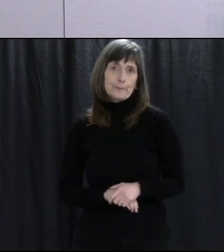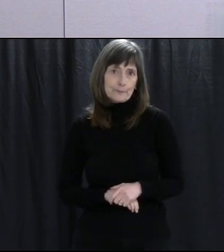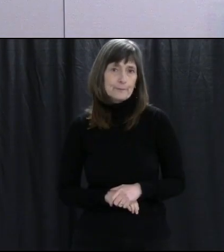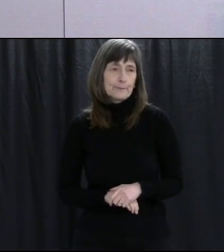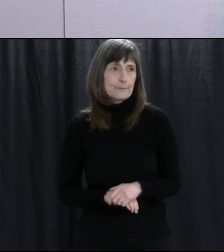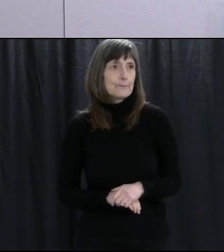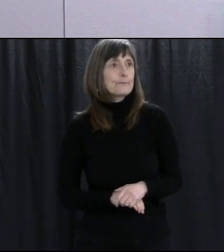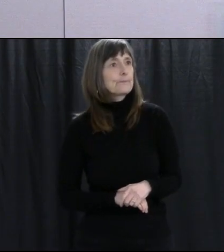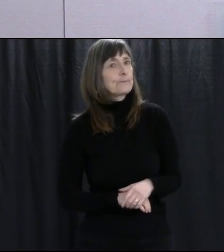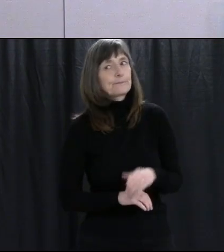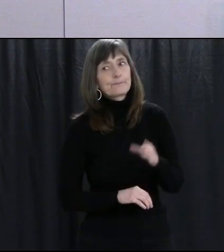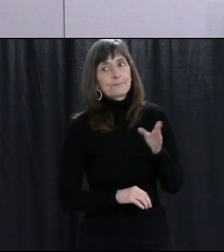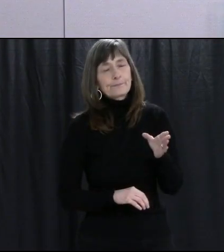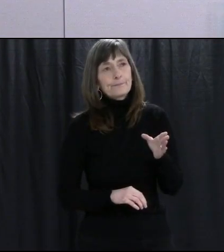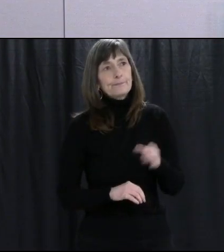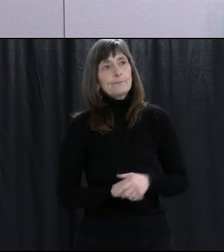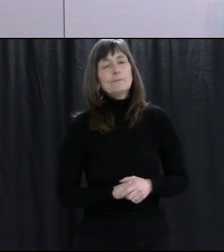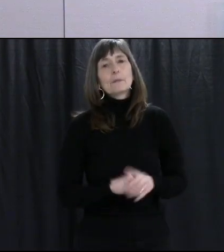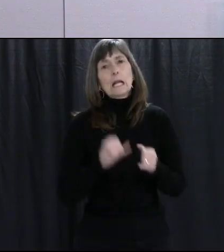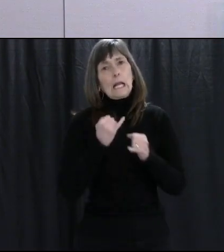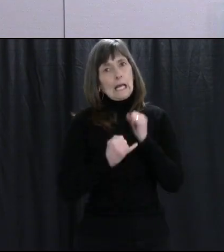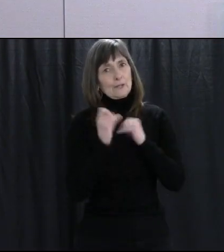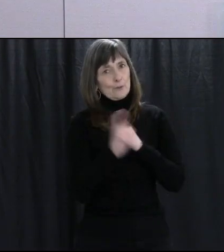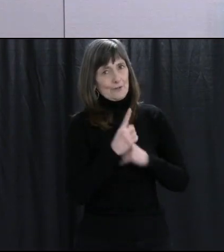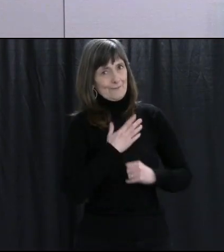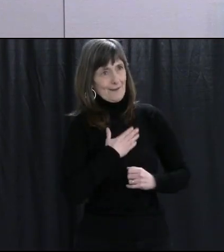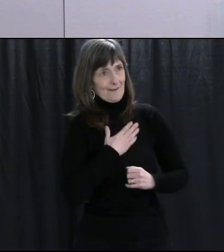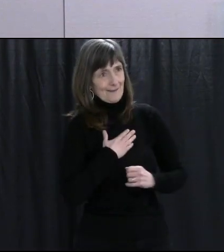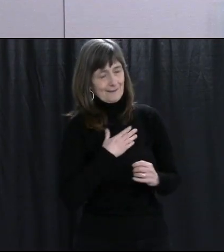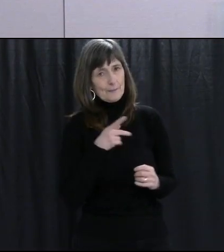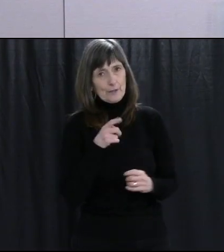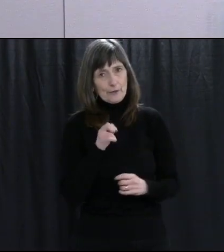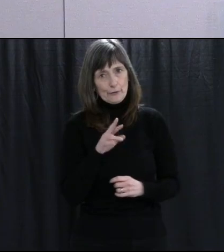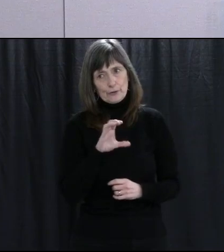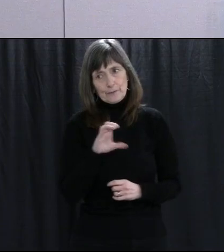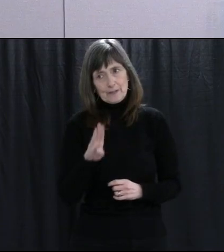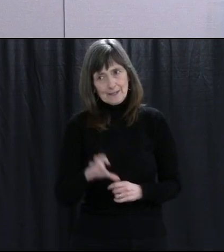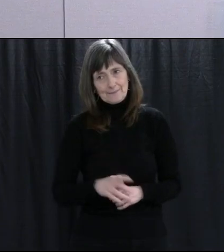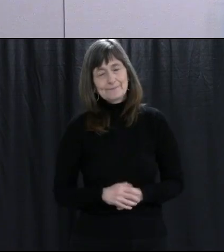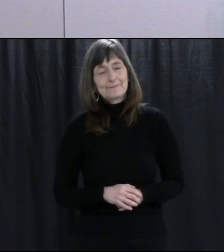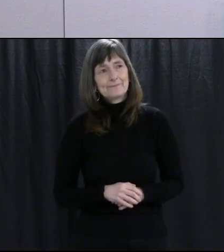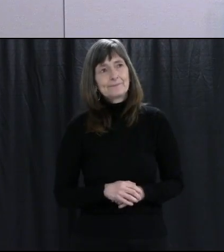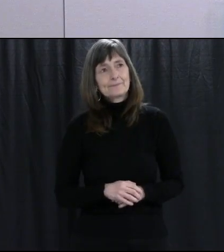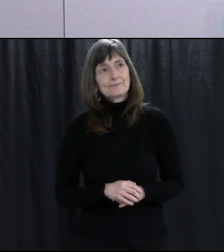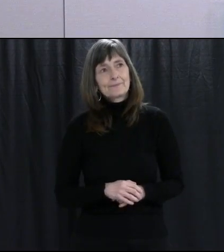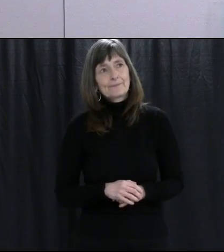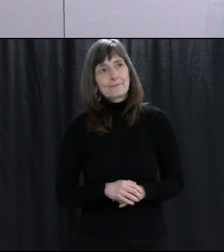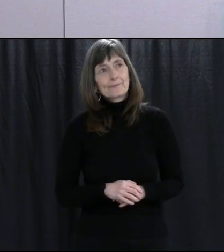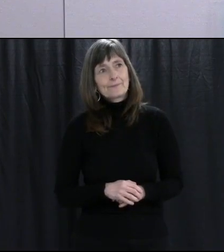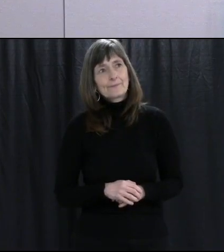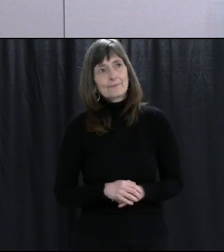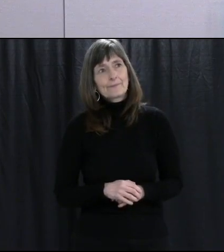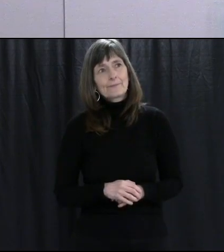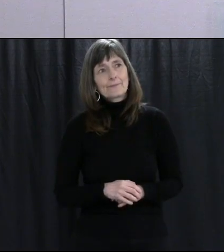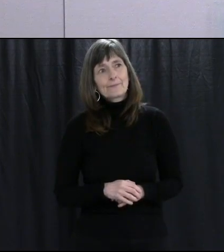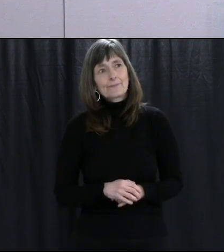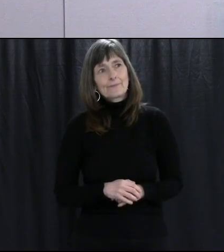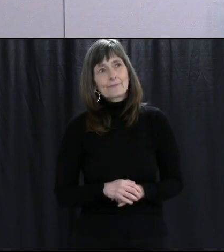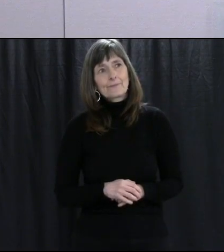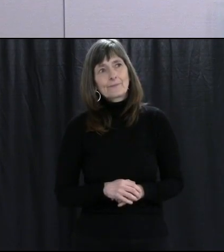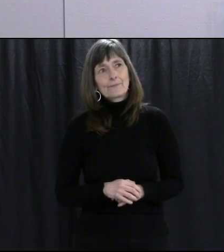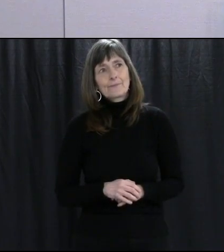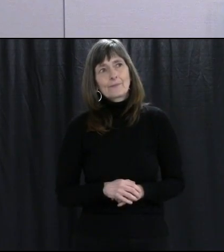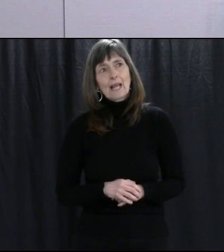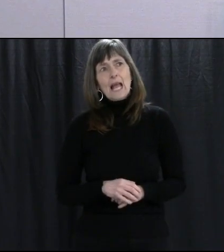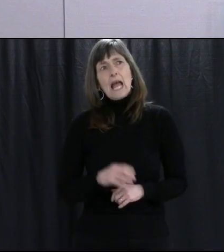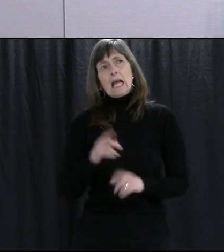One last question from me. one of the questions that I saw here from people